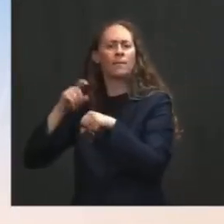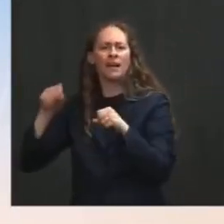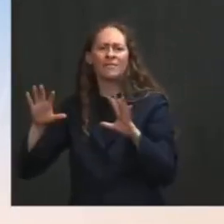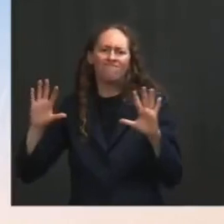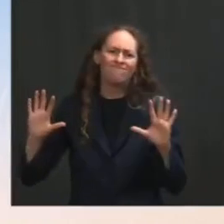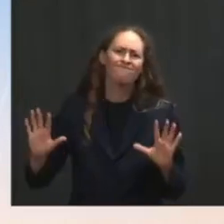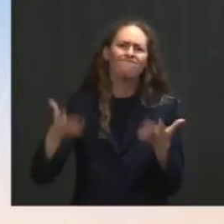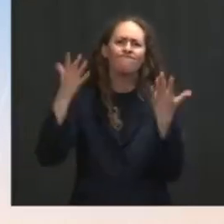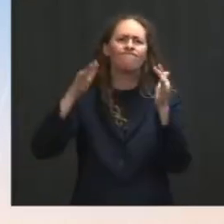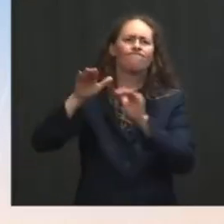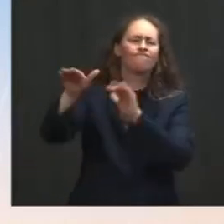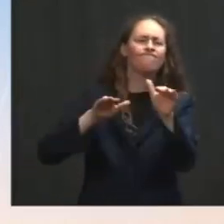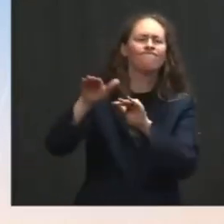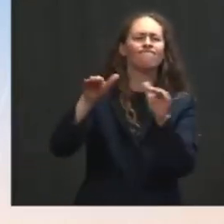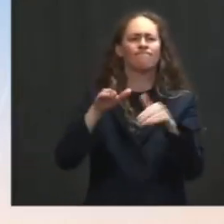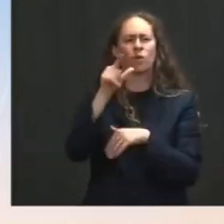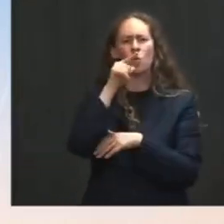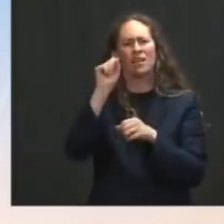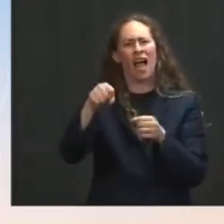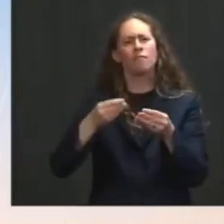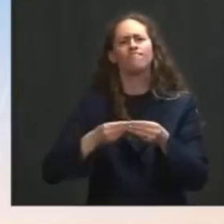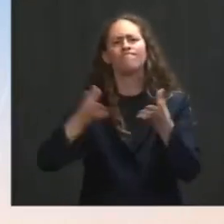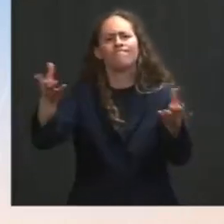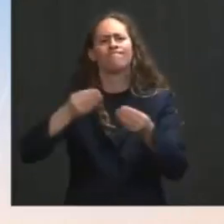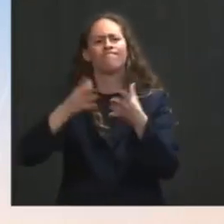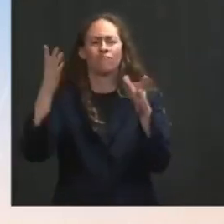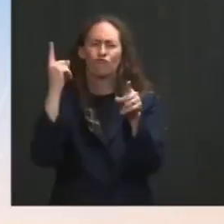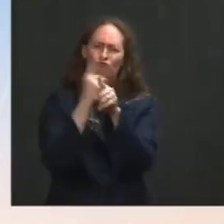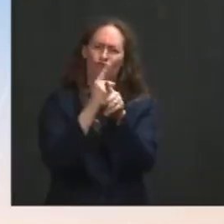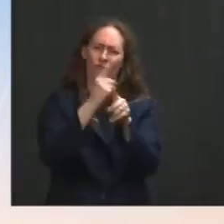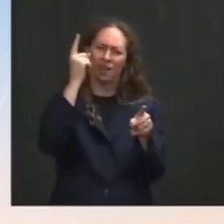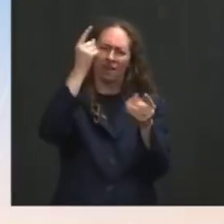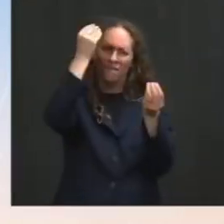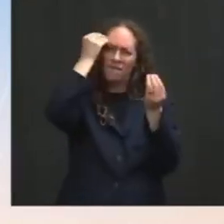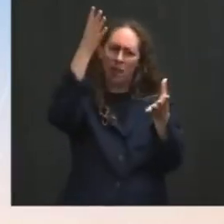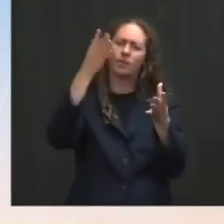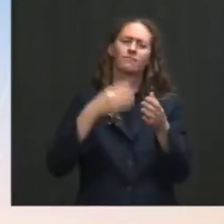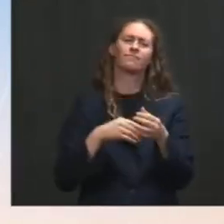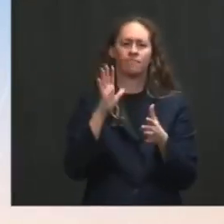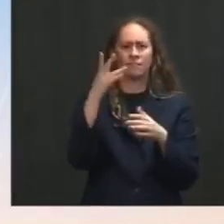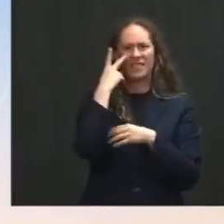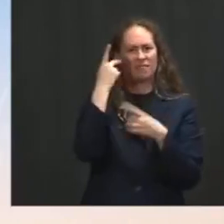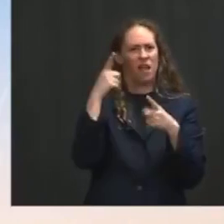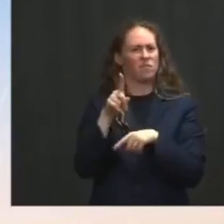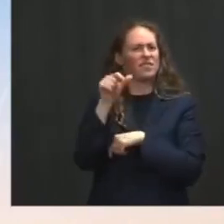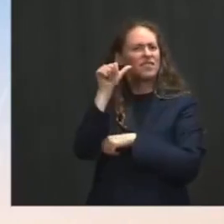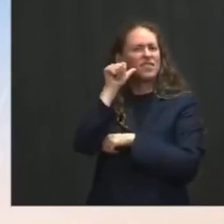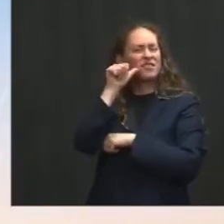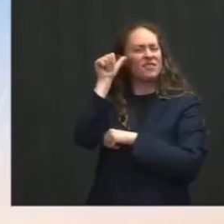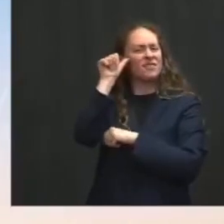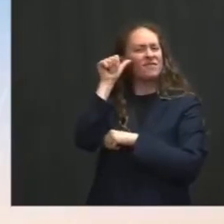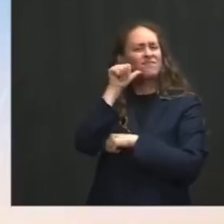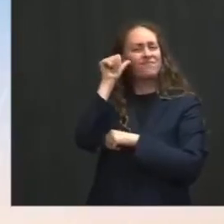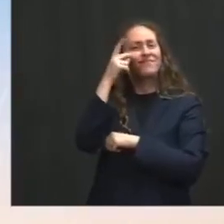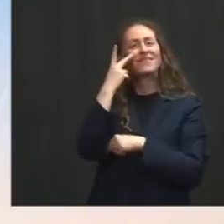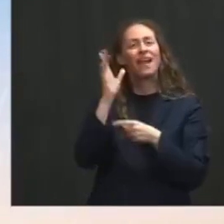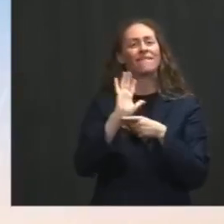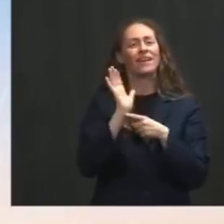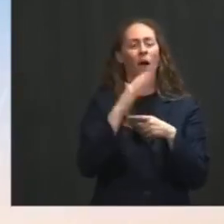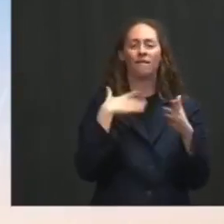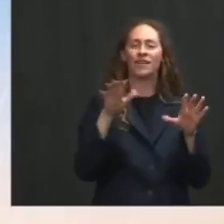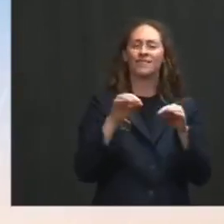target audiences who can spread and share accurate information. You saw an example of that yesterday. I believe that video will be out tomorrow.